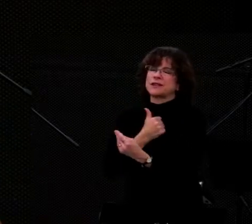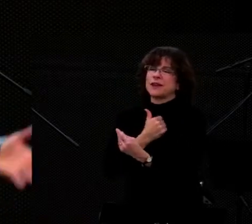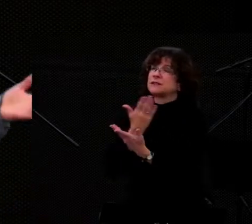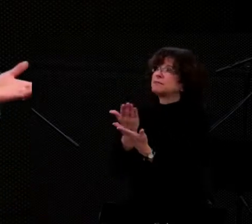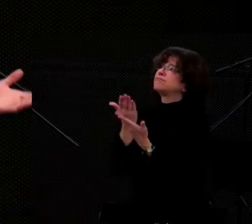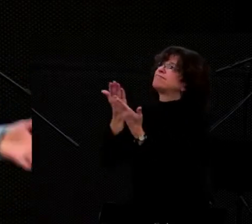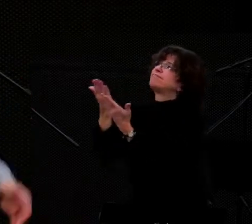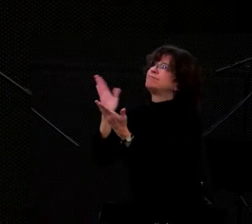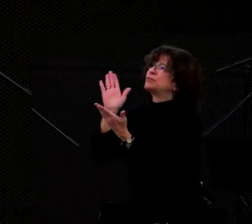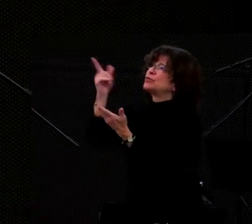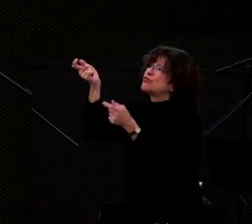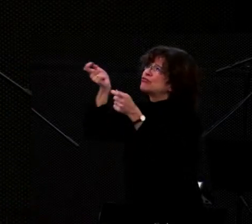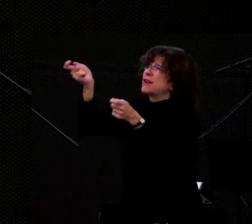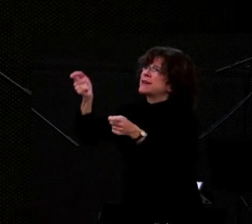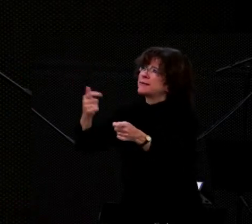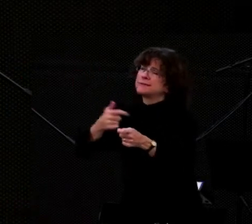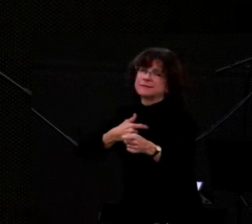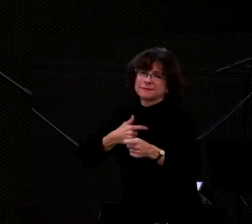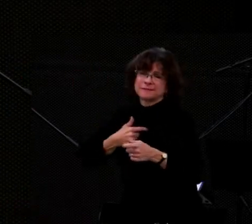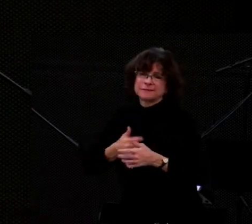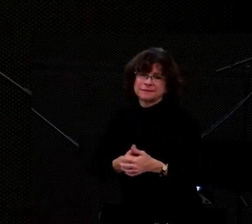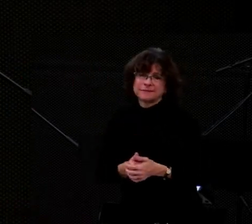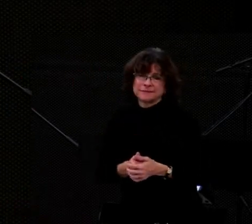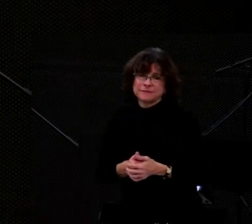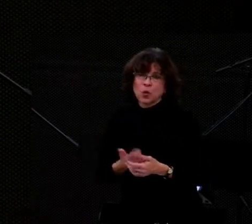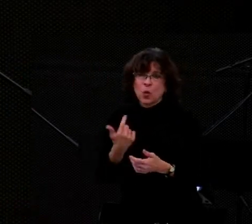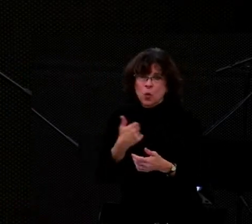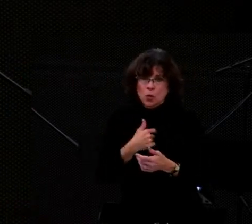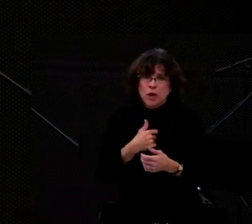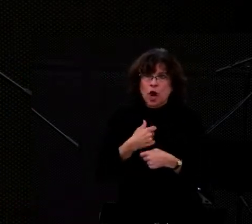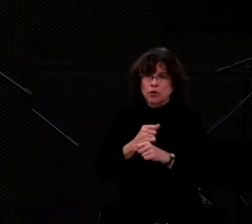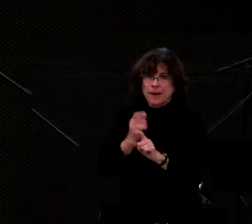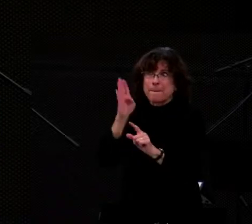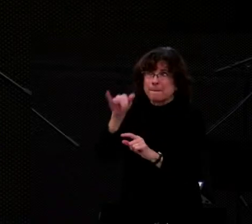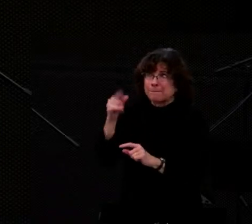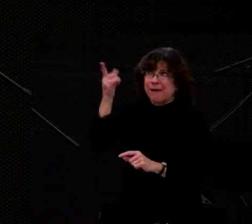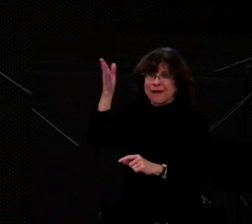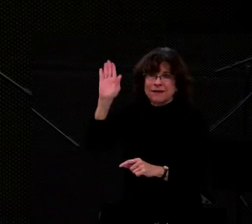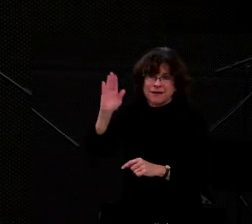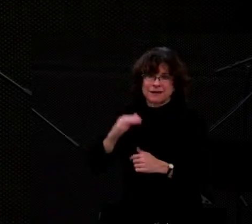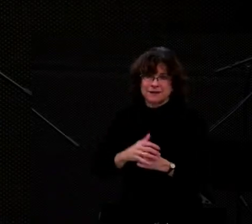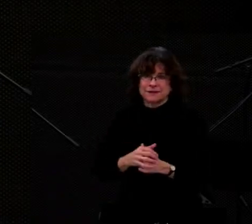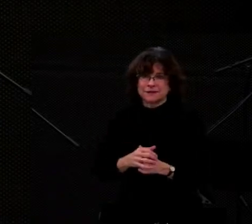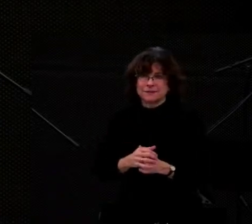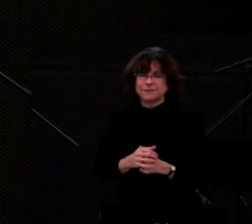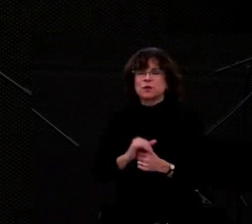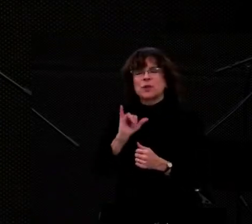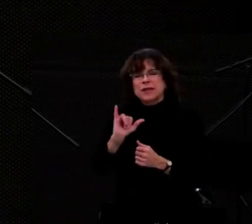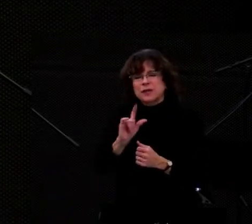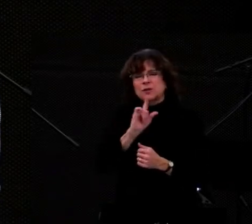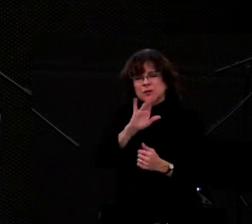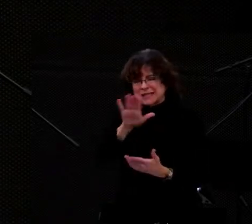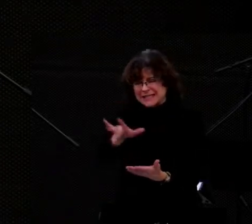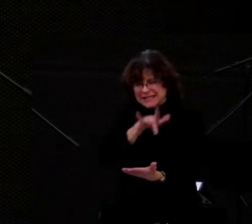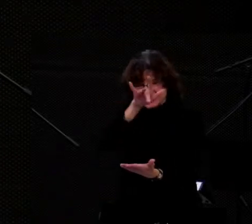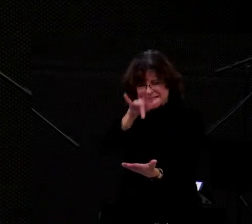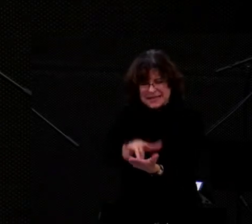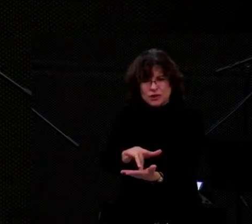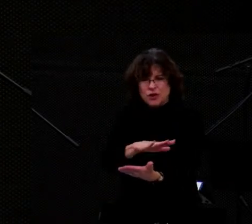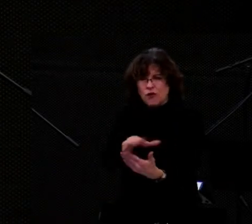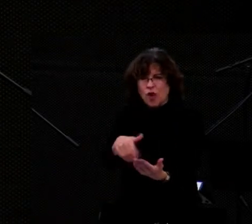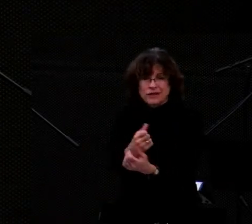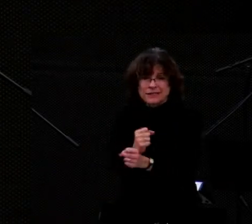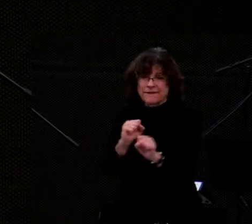God as his creatures created for him. This even gets at the heart of all true salvation, doesn't